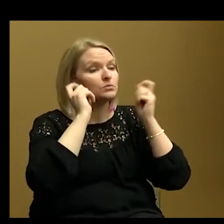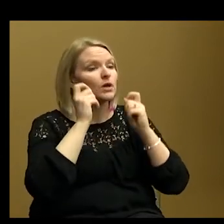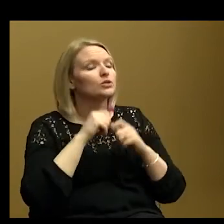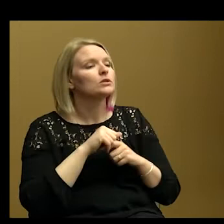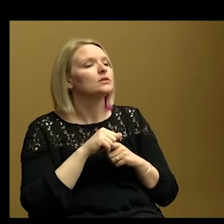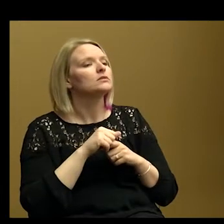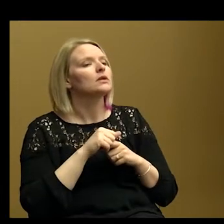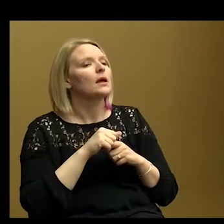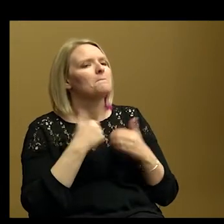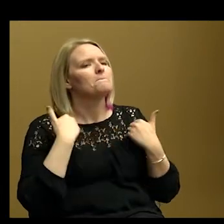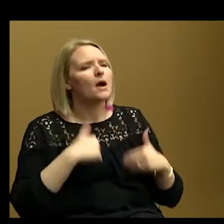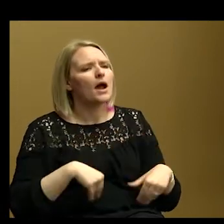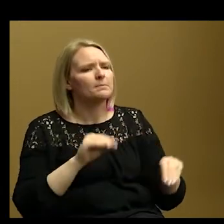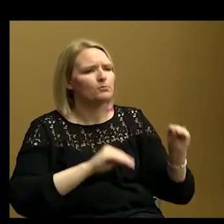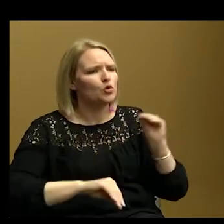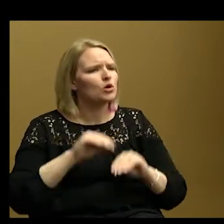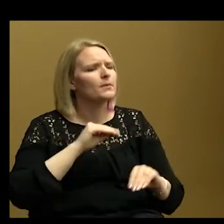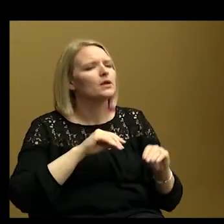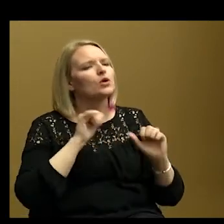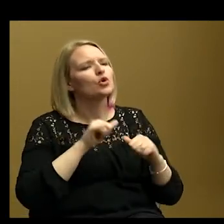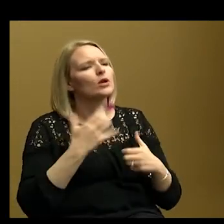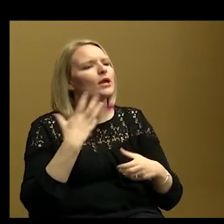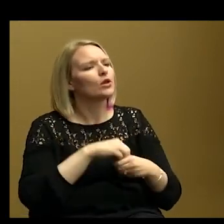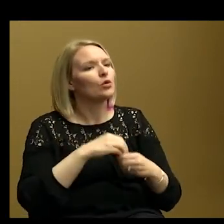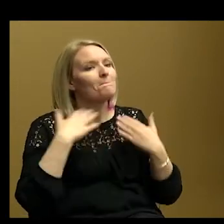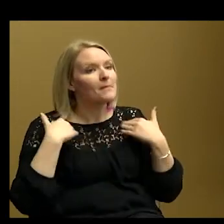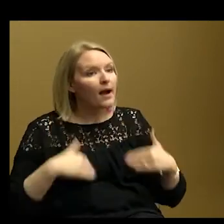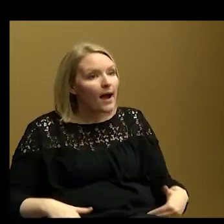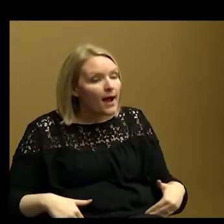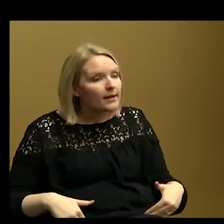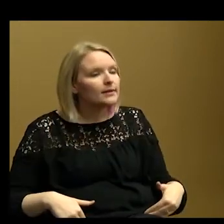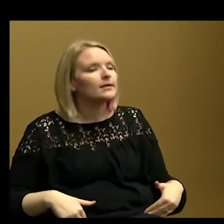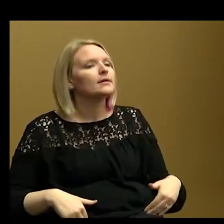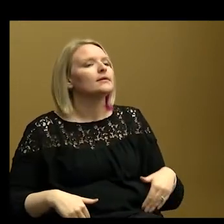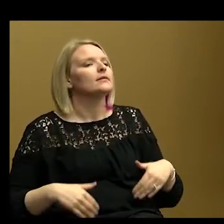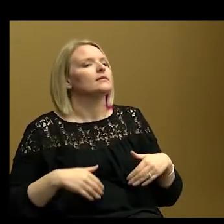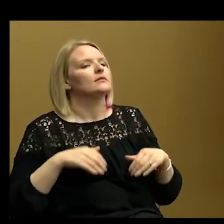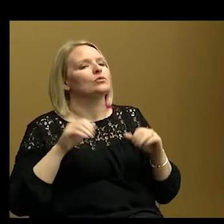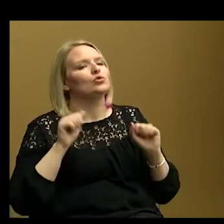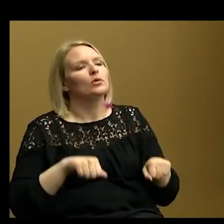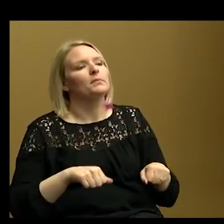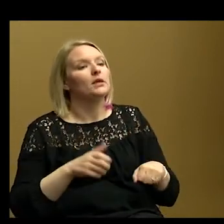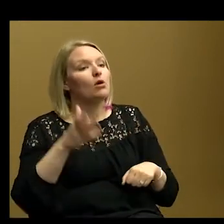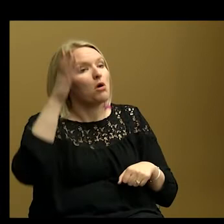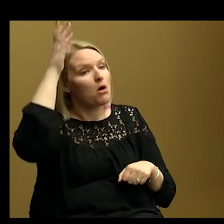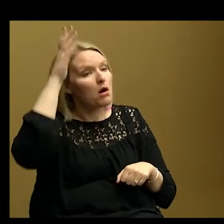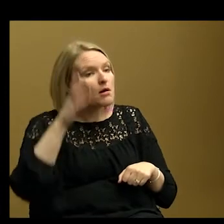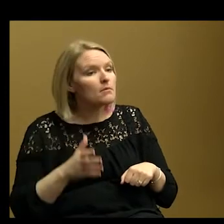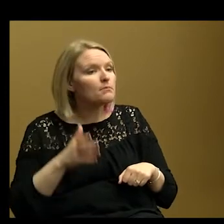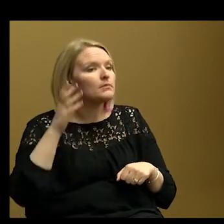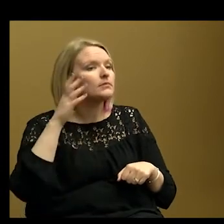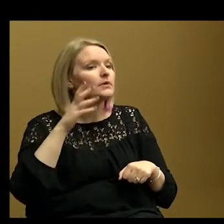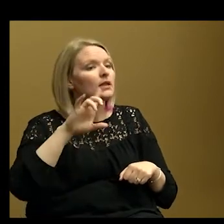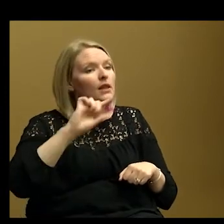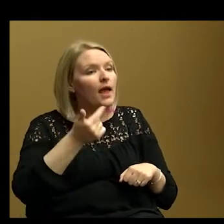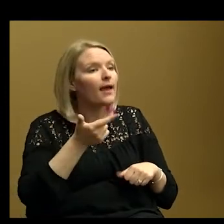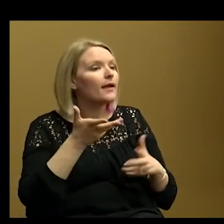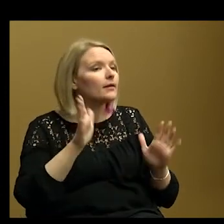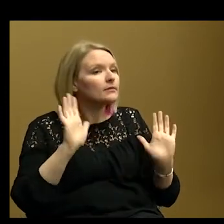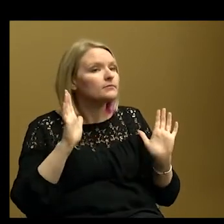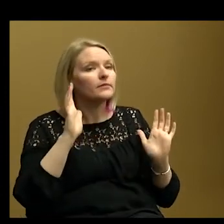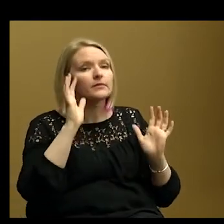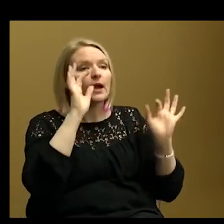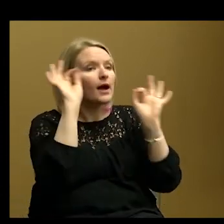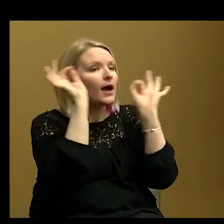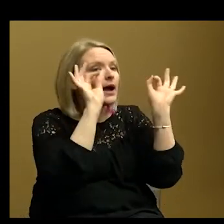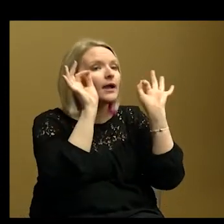then body movements. And that can be whole body, that can be just the arm, the leg, eye